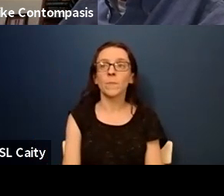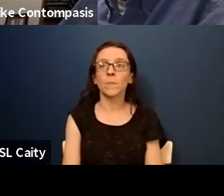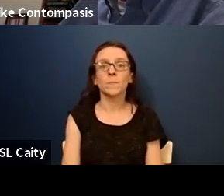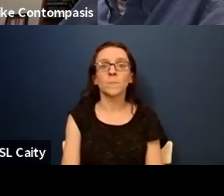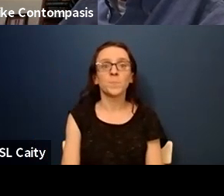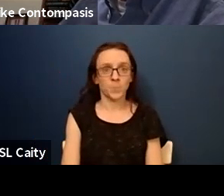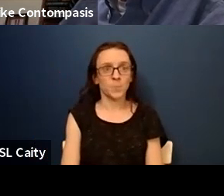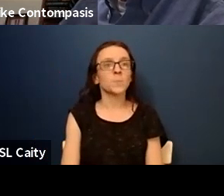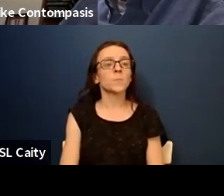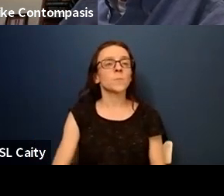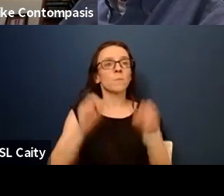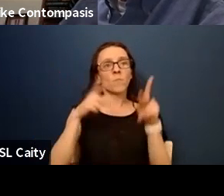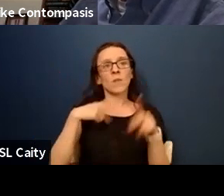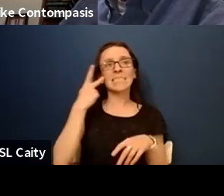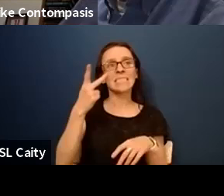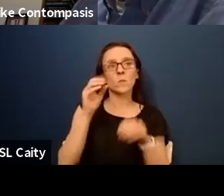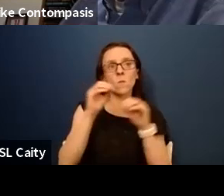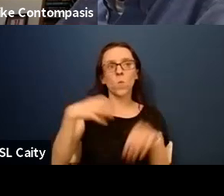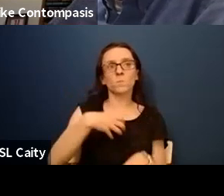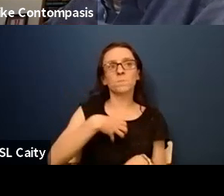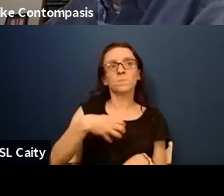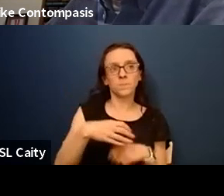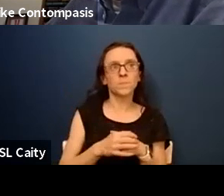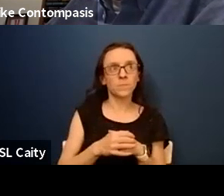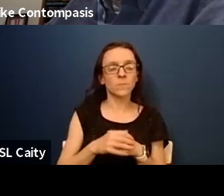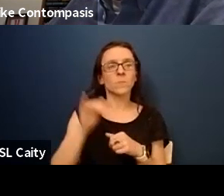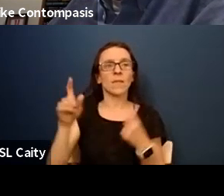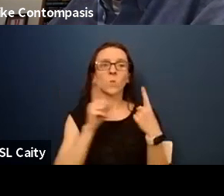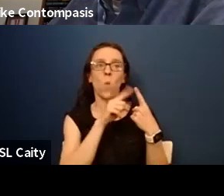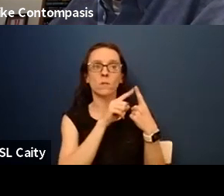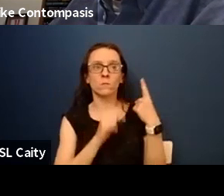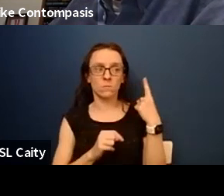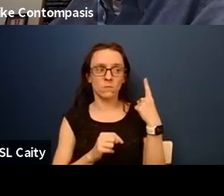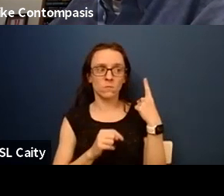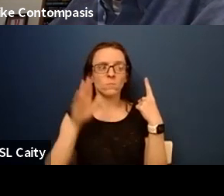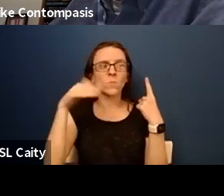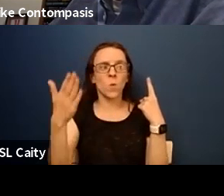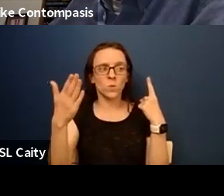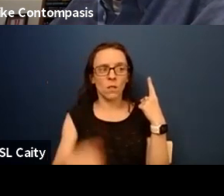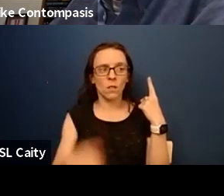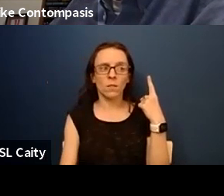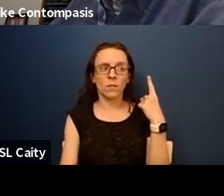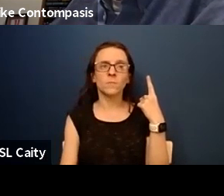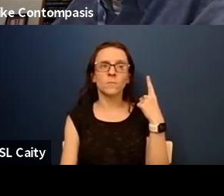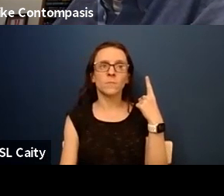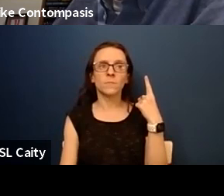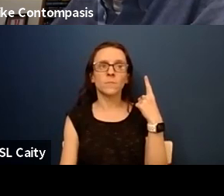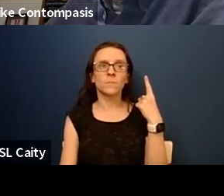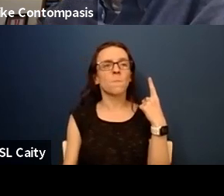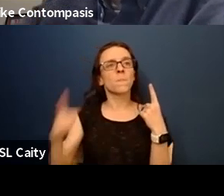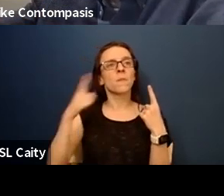I don't see any objection. So that will be one of the proposals that's presented on